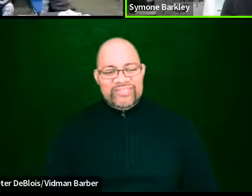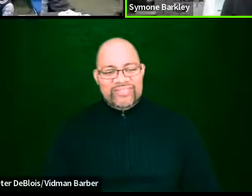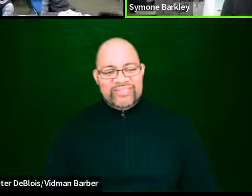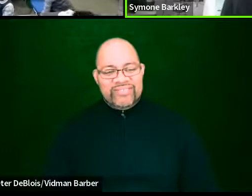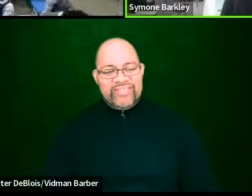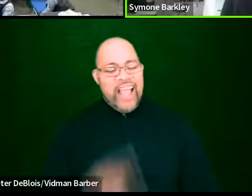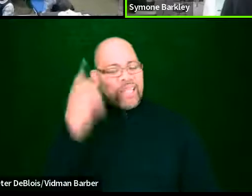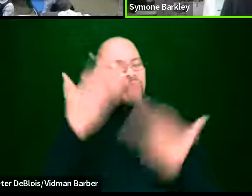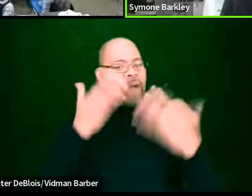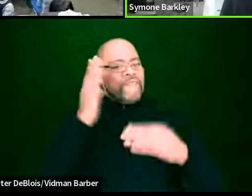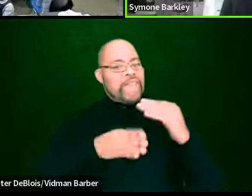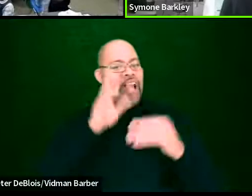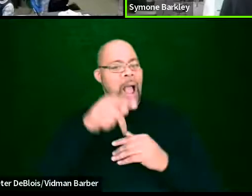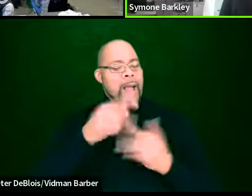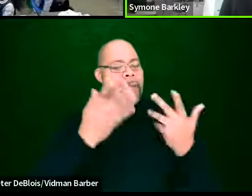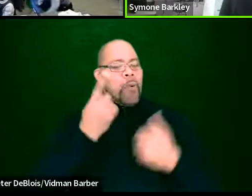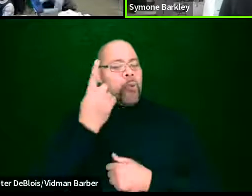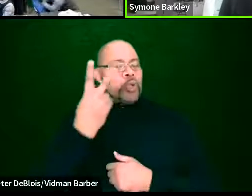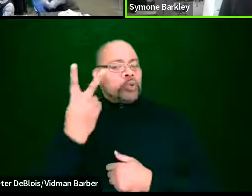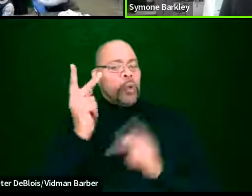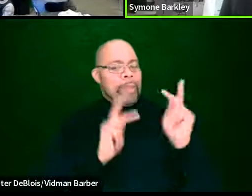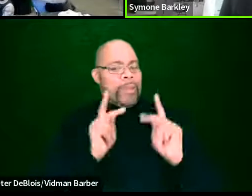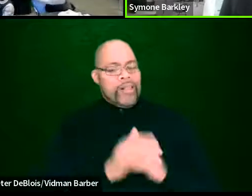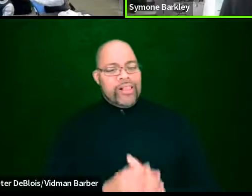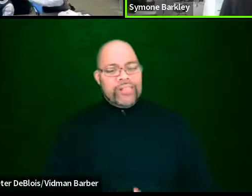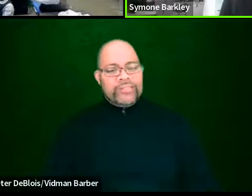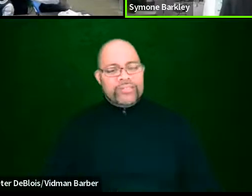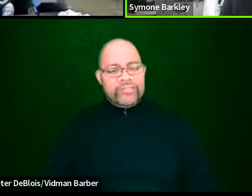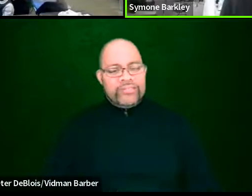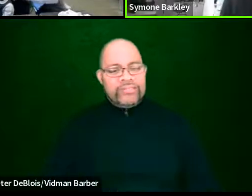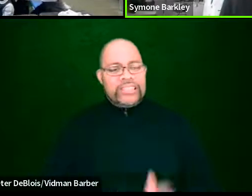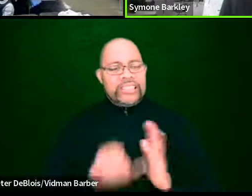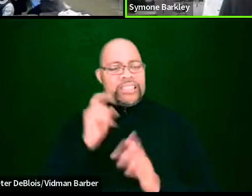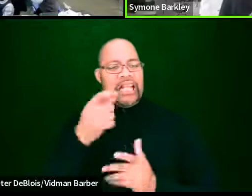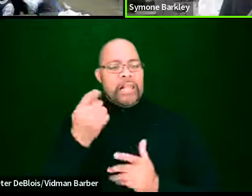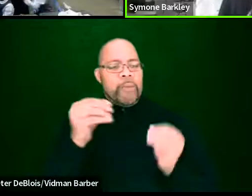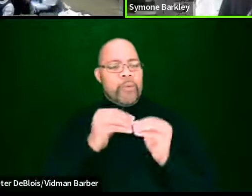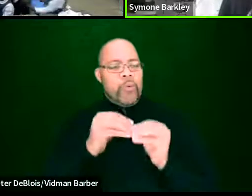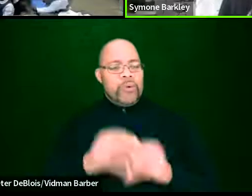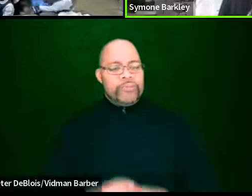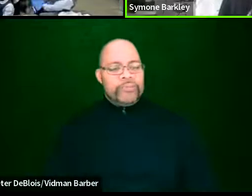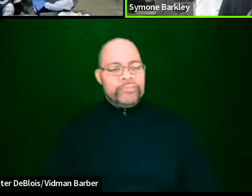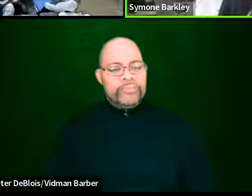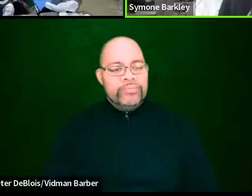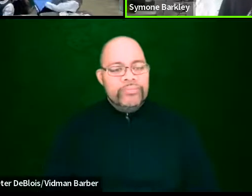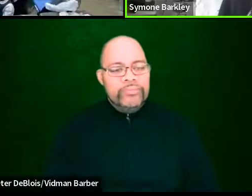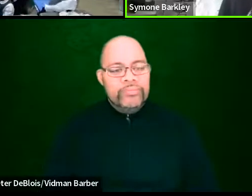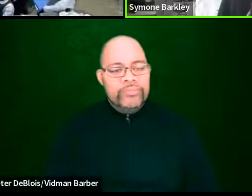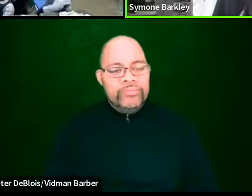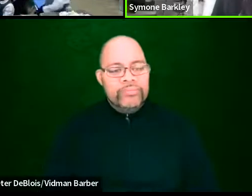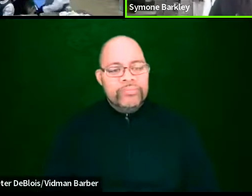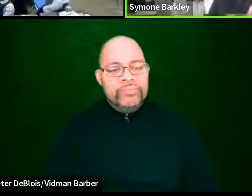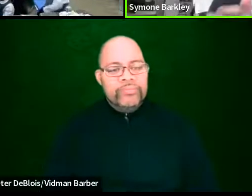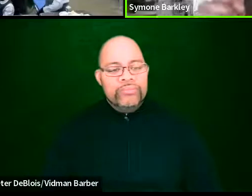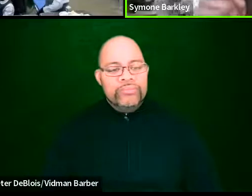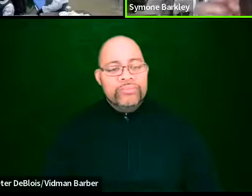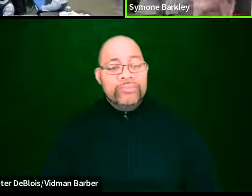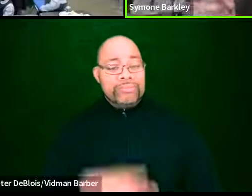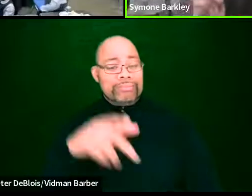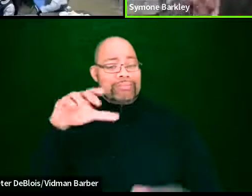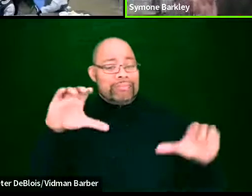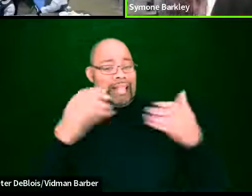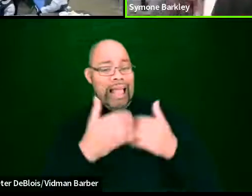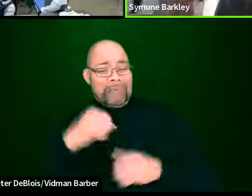probably finishing up. Look like maybe one or two people just needed a little bit more. This class crunk, and I like a